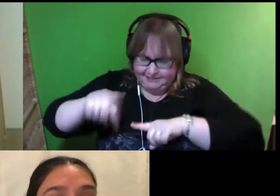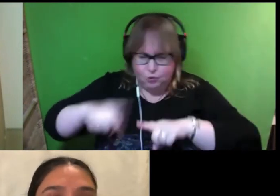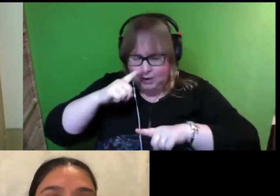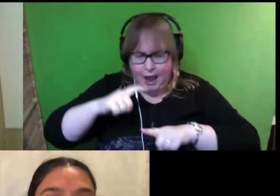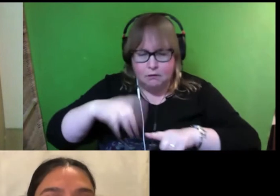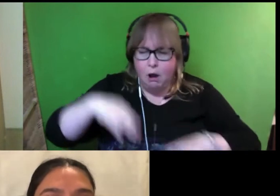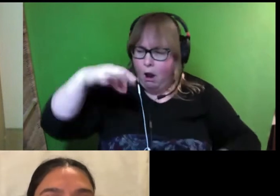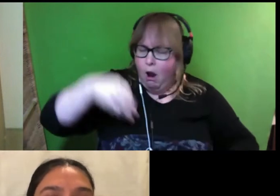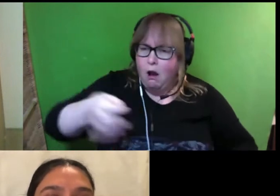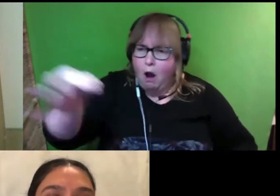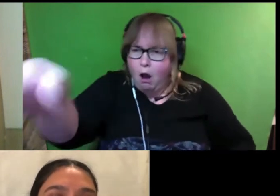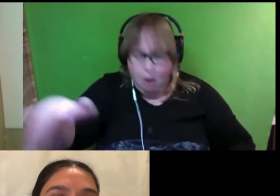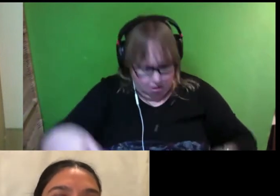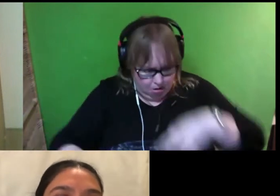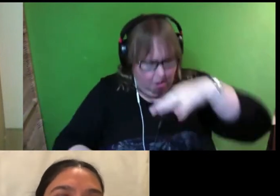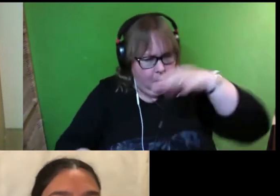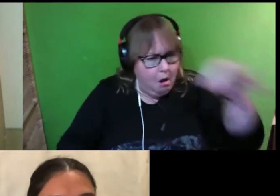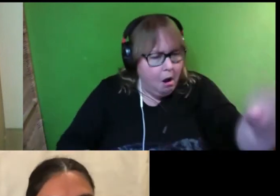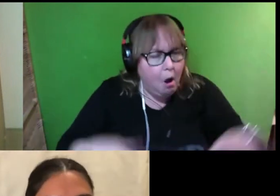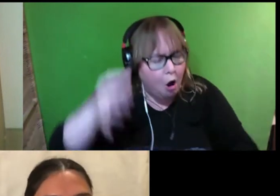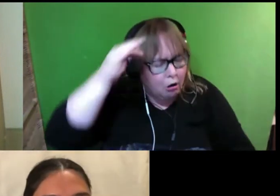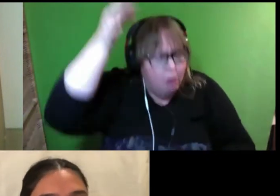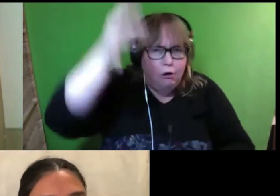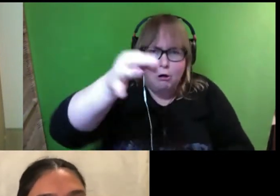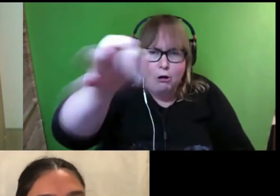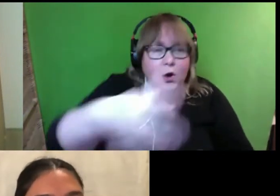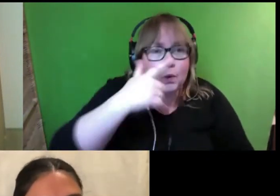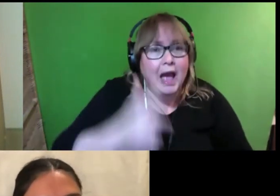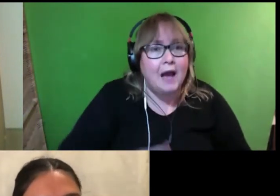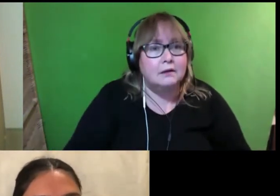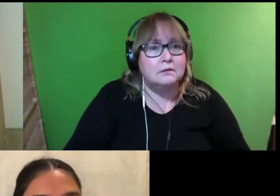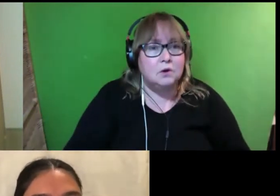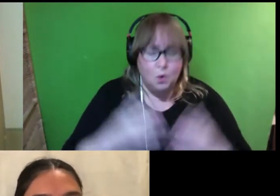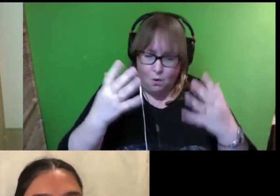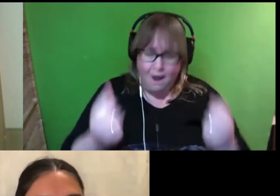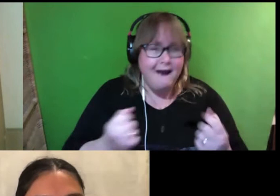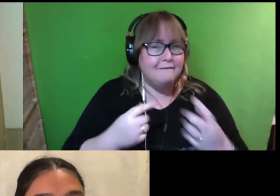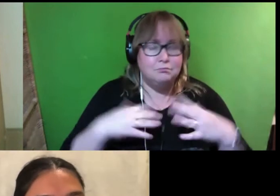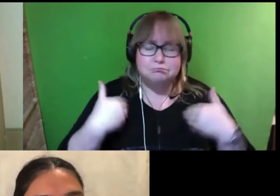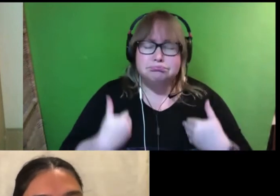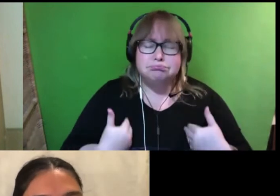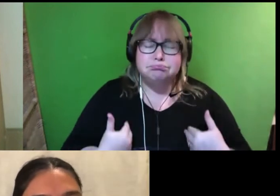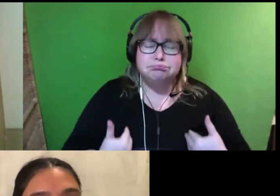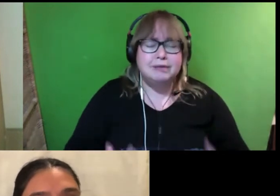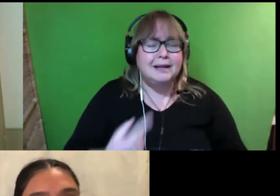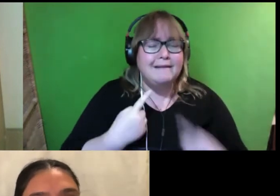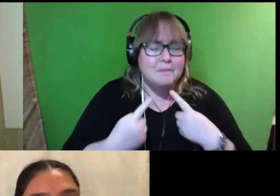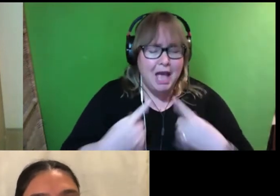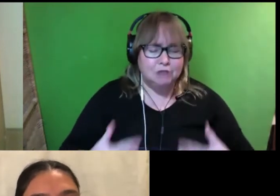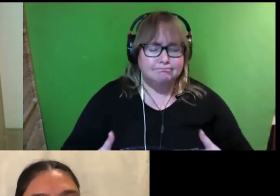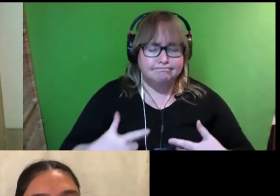So yeah, I'm trying to think about what our bodies hold, and when we enter into spaces together, what are they telling each other?